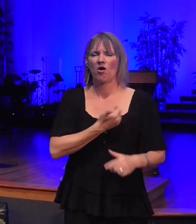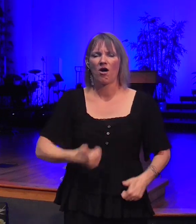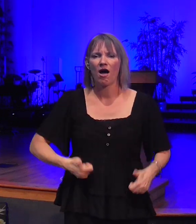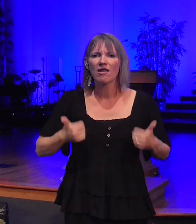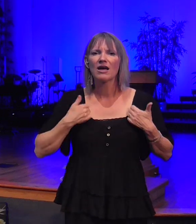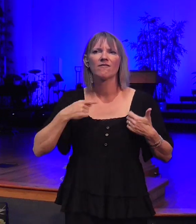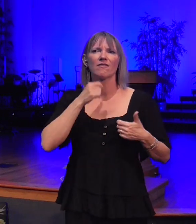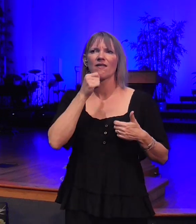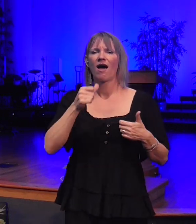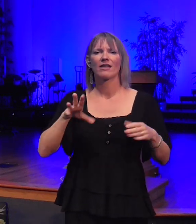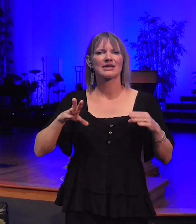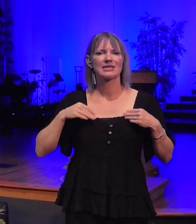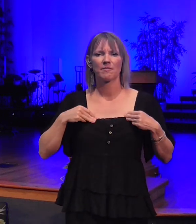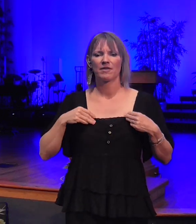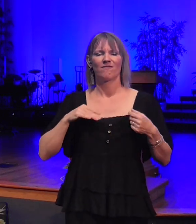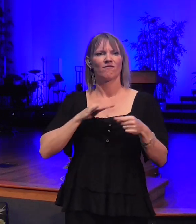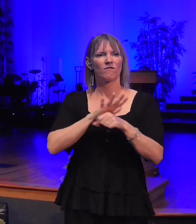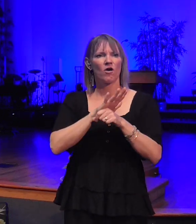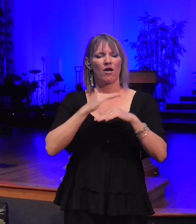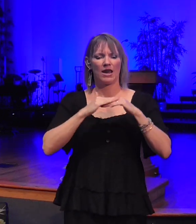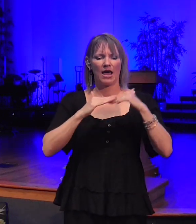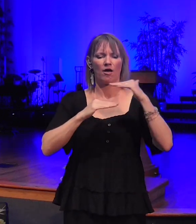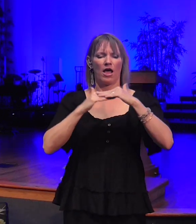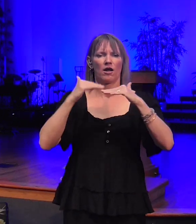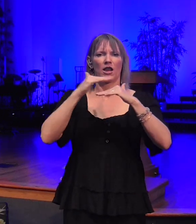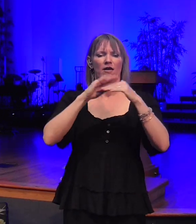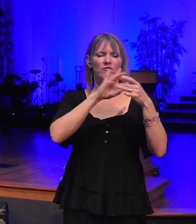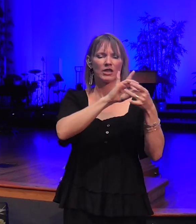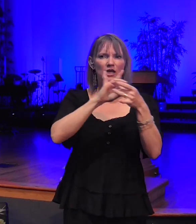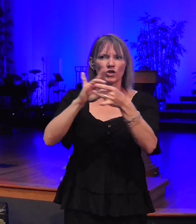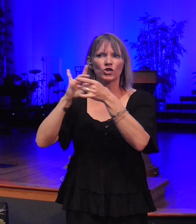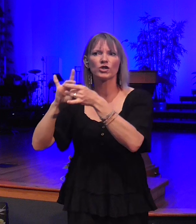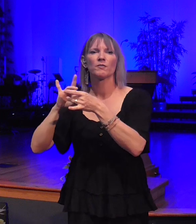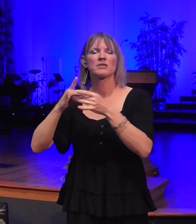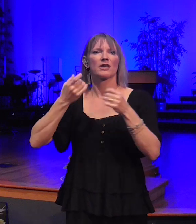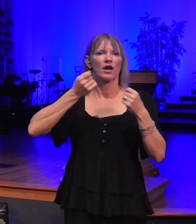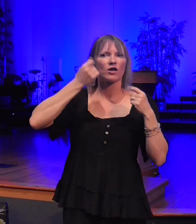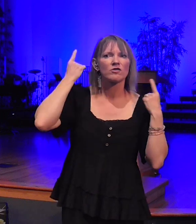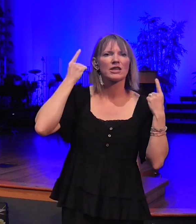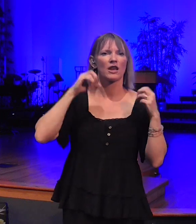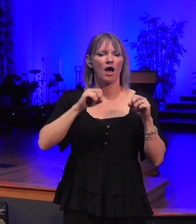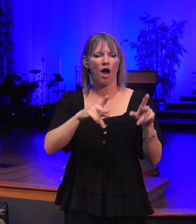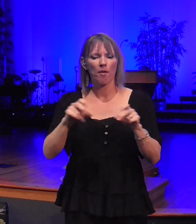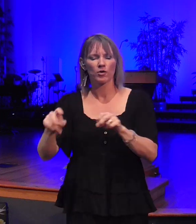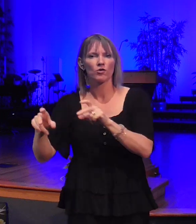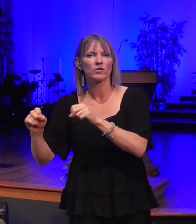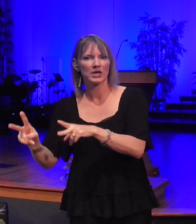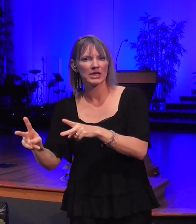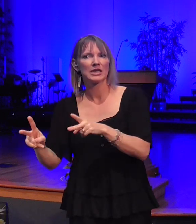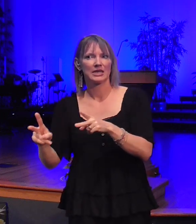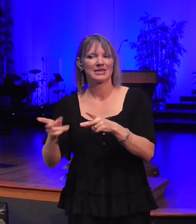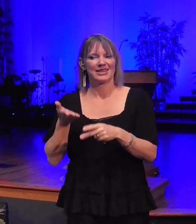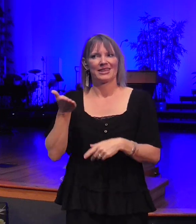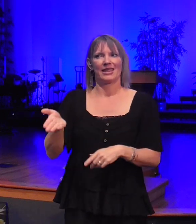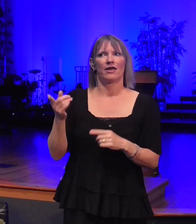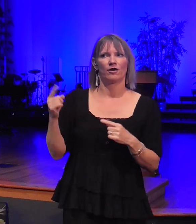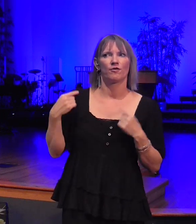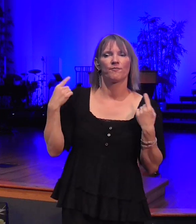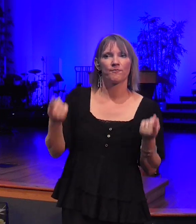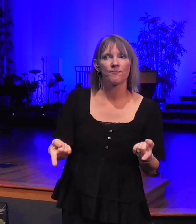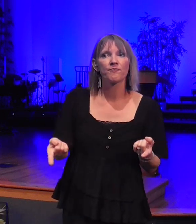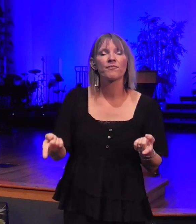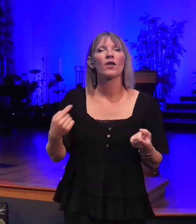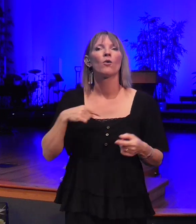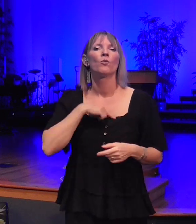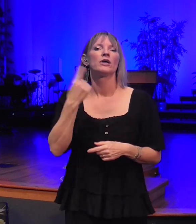of the layers of relationship and wisdom, the layers of understanding and opportunity that have always been there. We just have to look